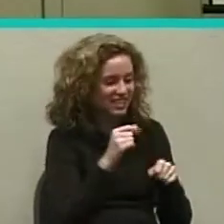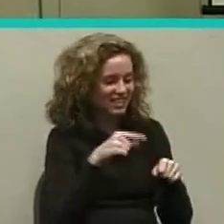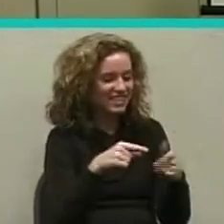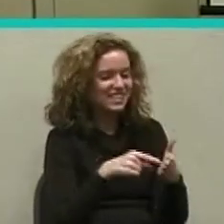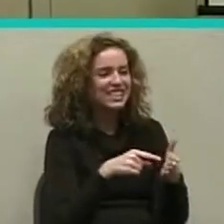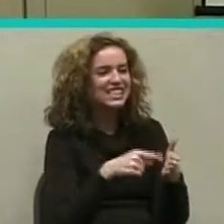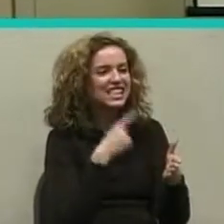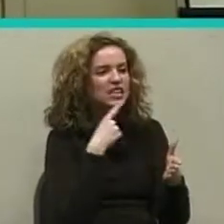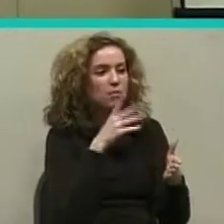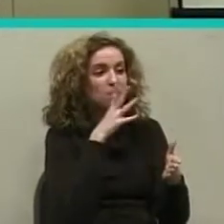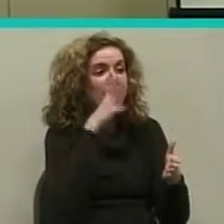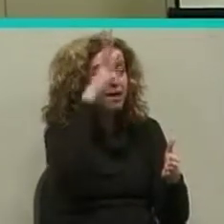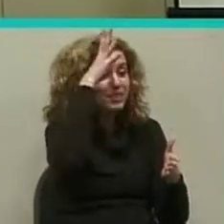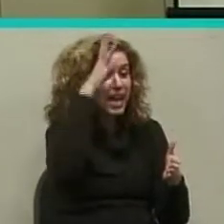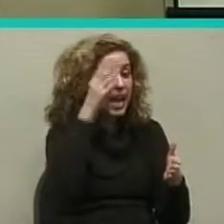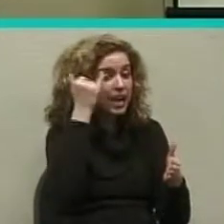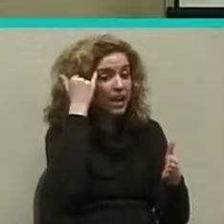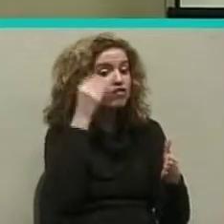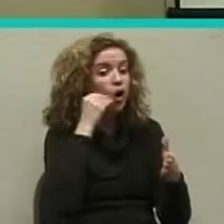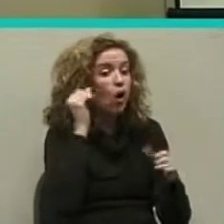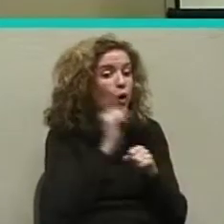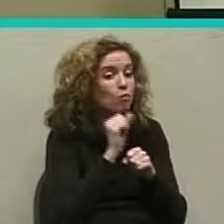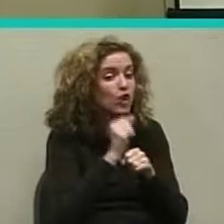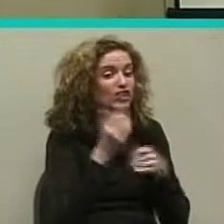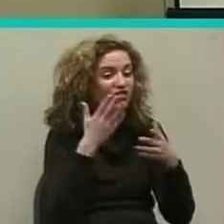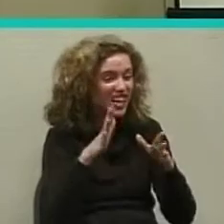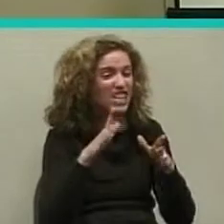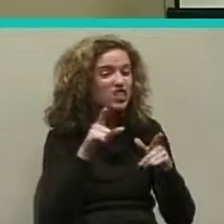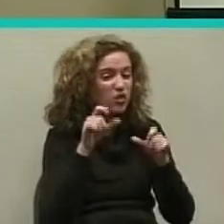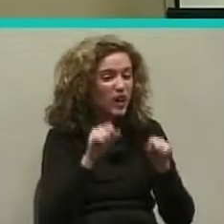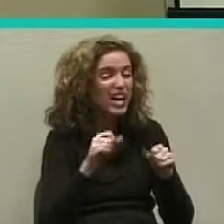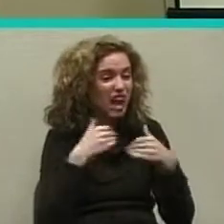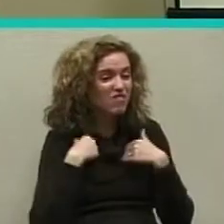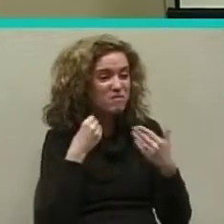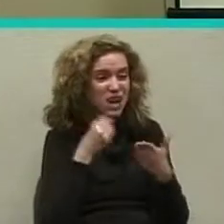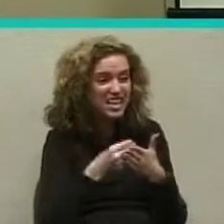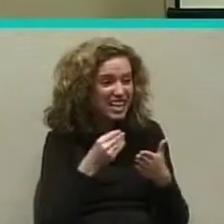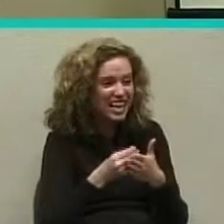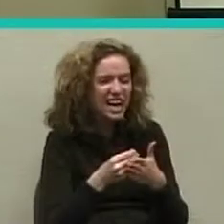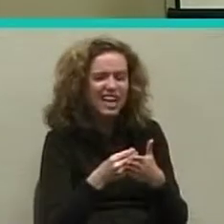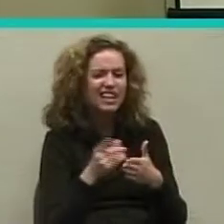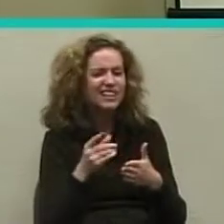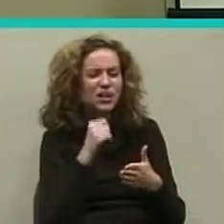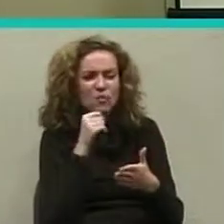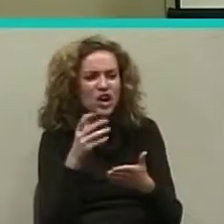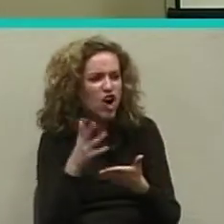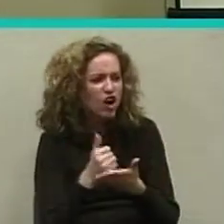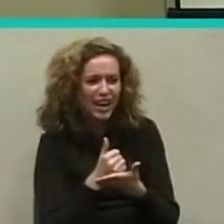$100,000 is yours, no one could have earned the $100,000.